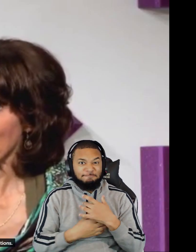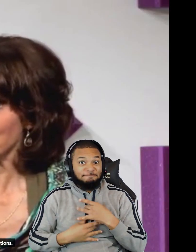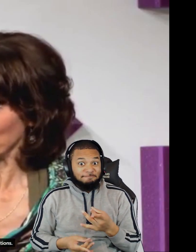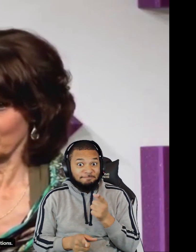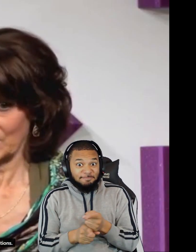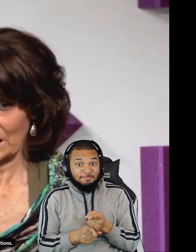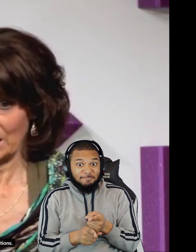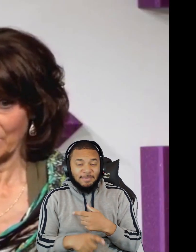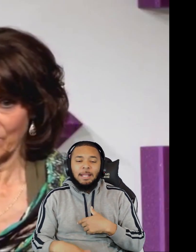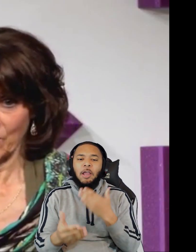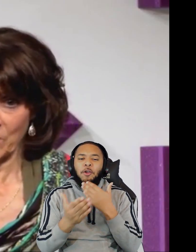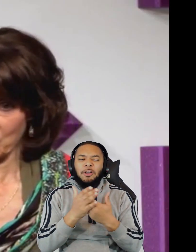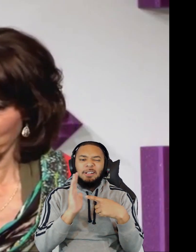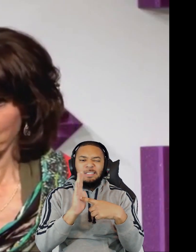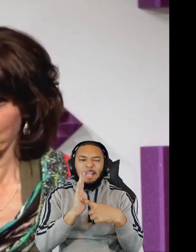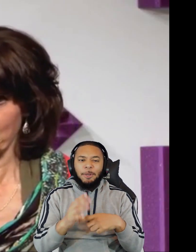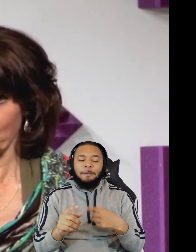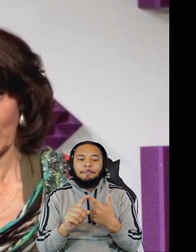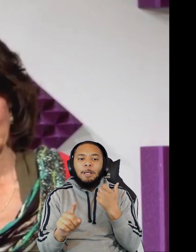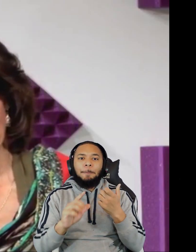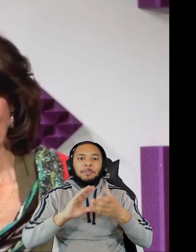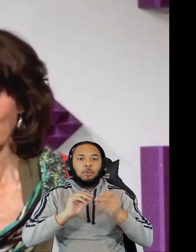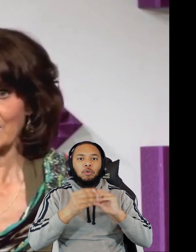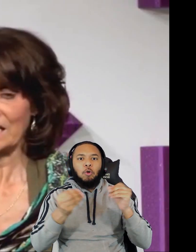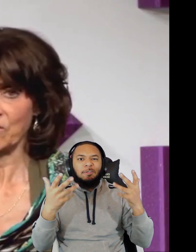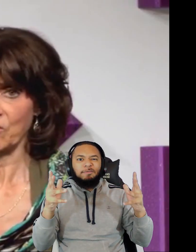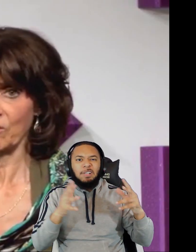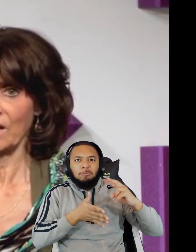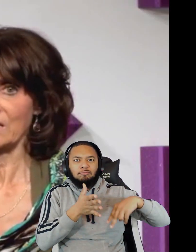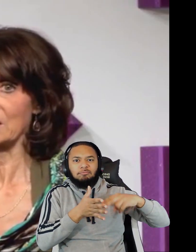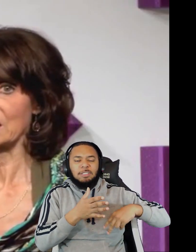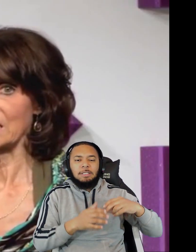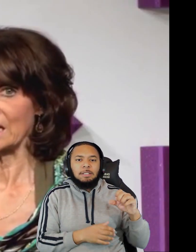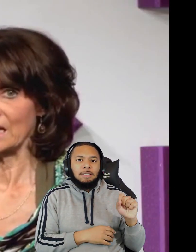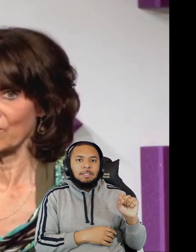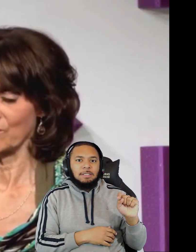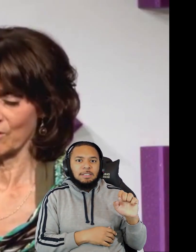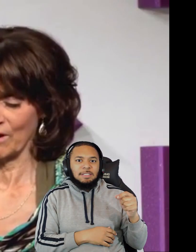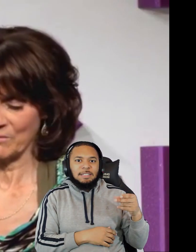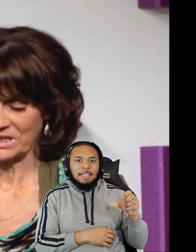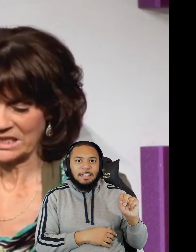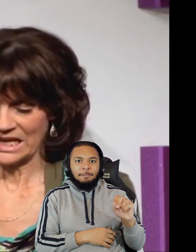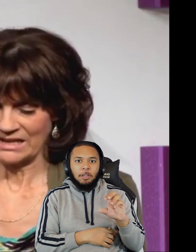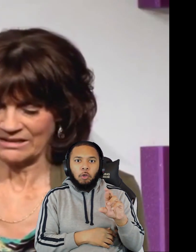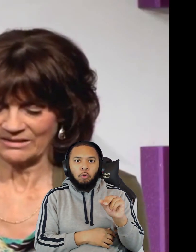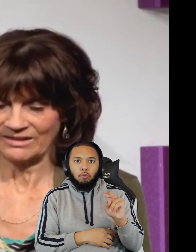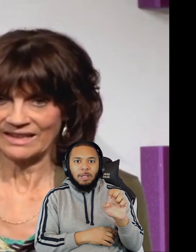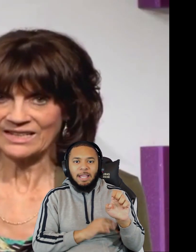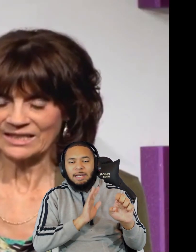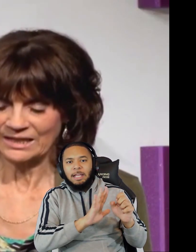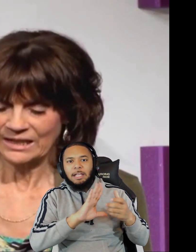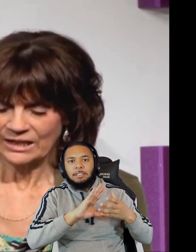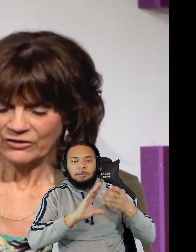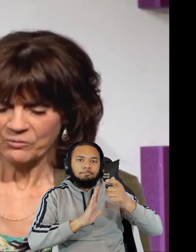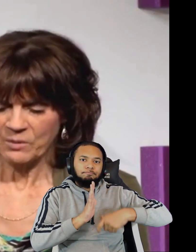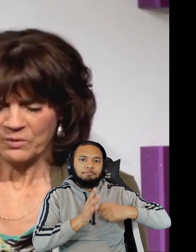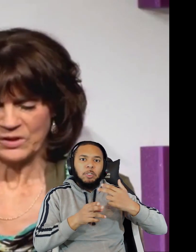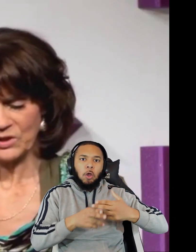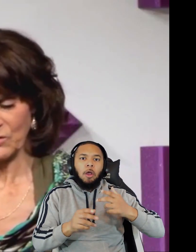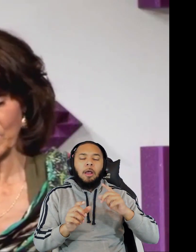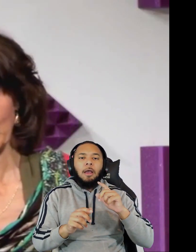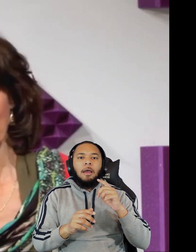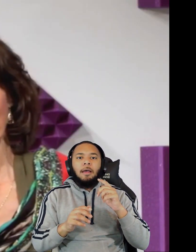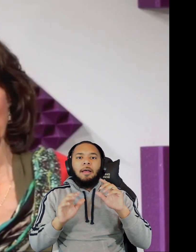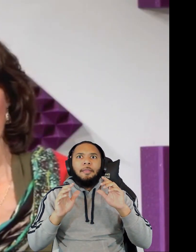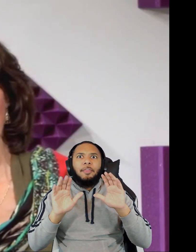an example of setting from a story that we've read, Stephen Crane's The Great Mistake, all right? Do you remember